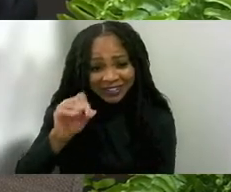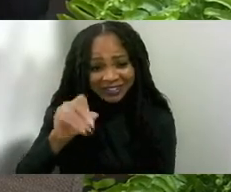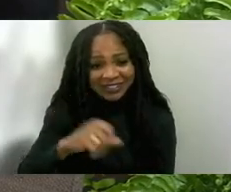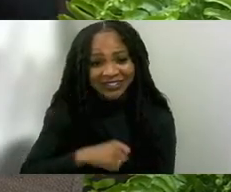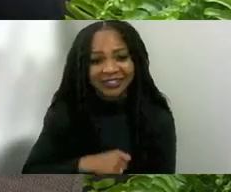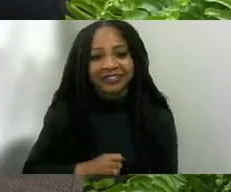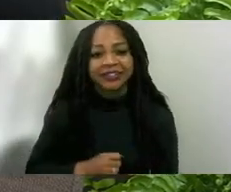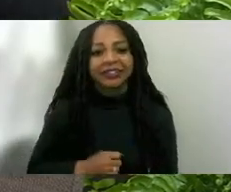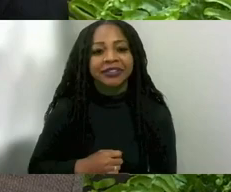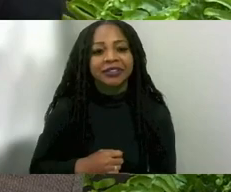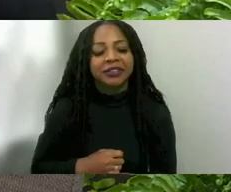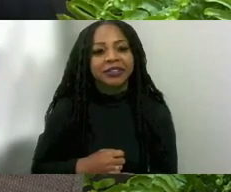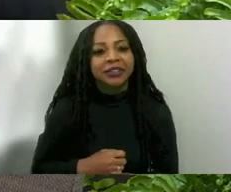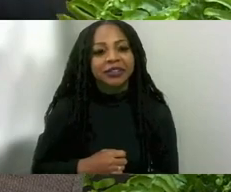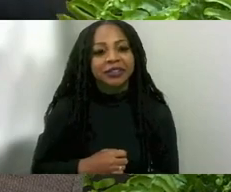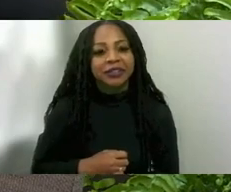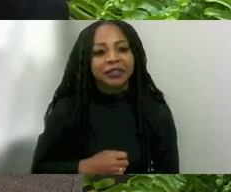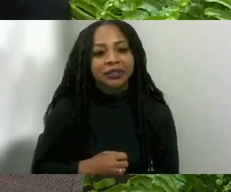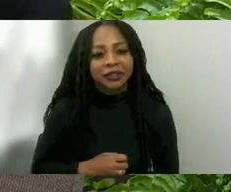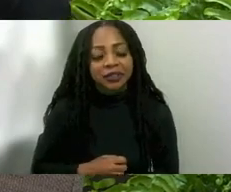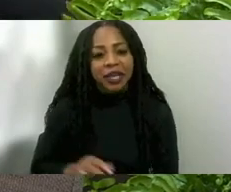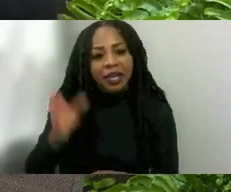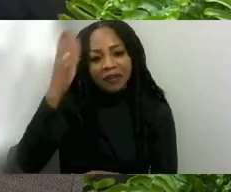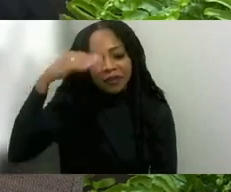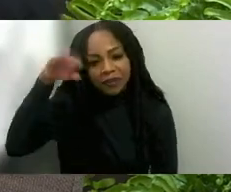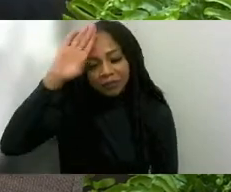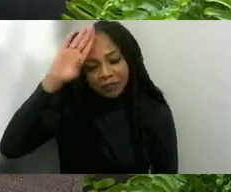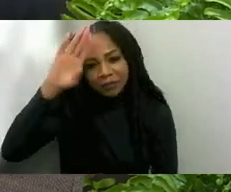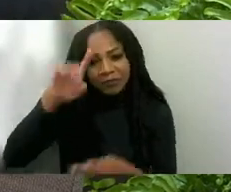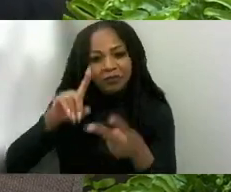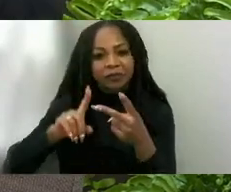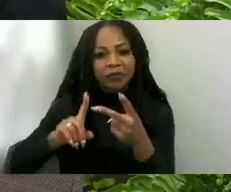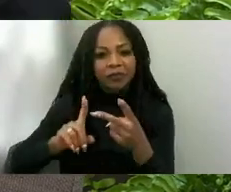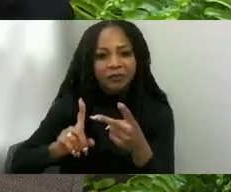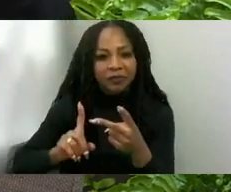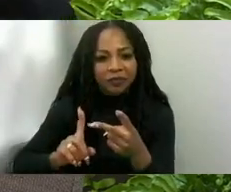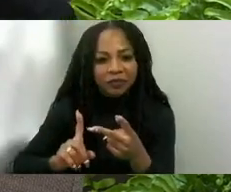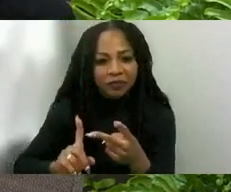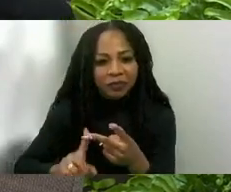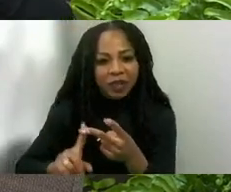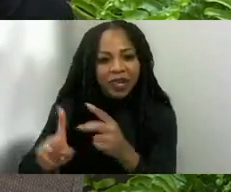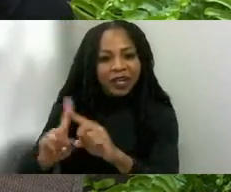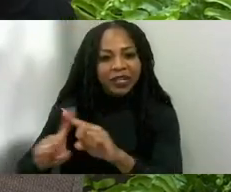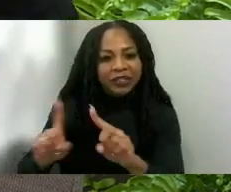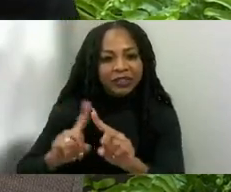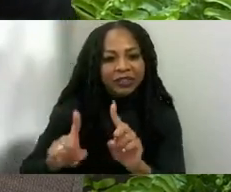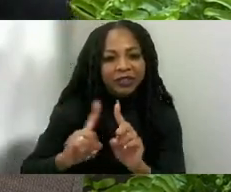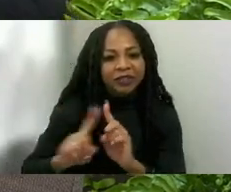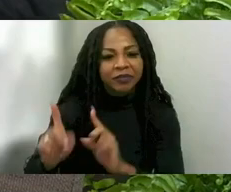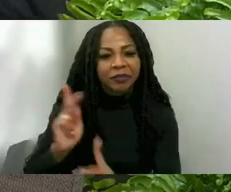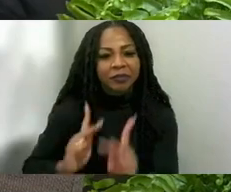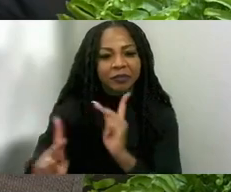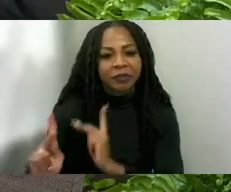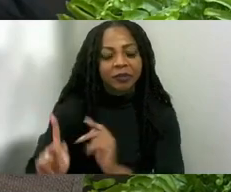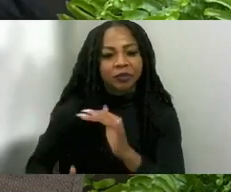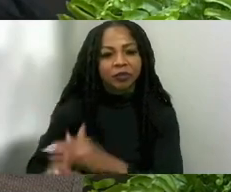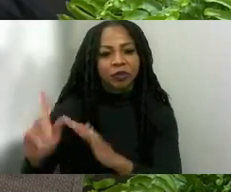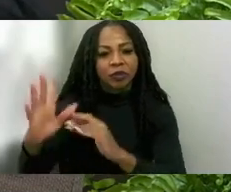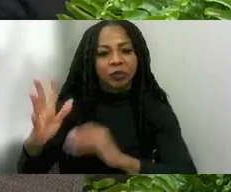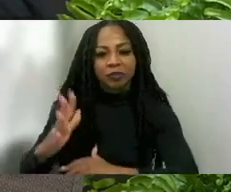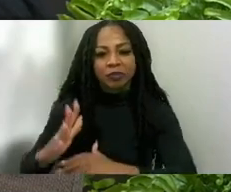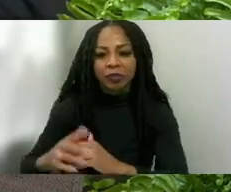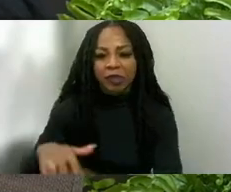It's because there were anthropologists, ethnologists coming into the reserve, and I would